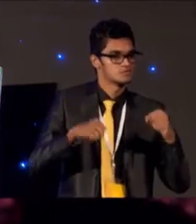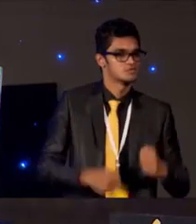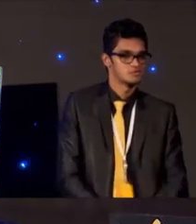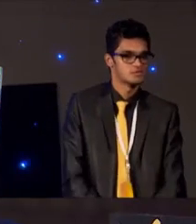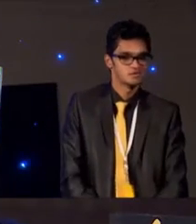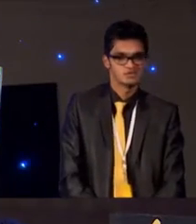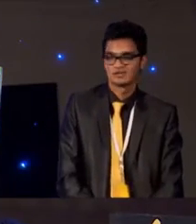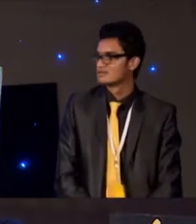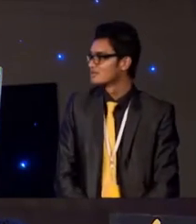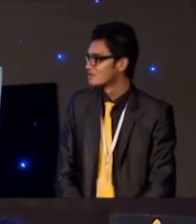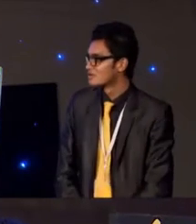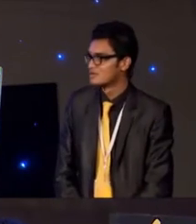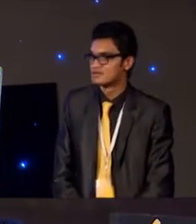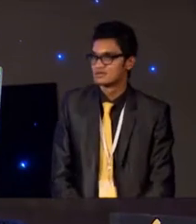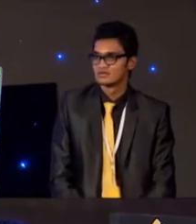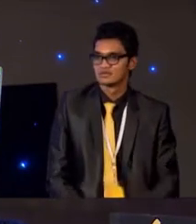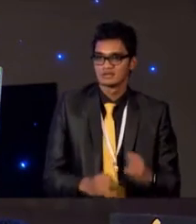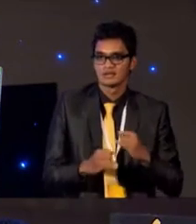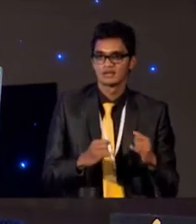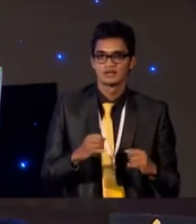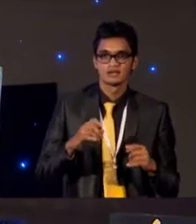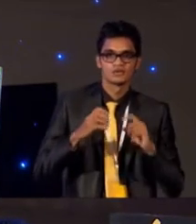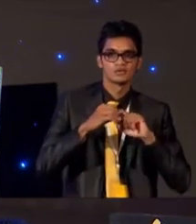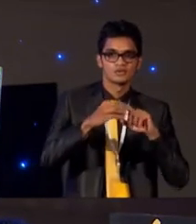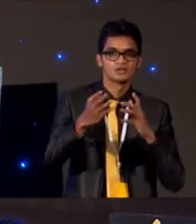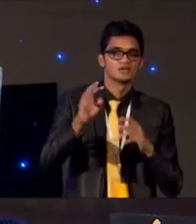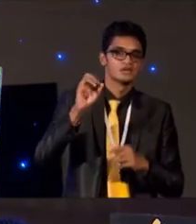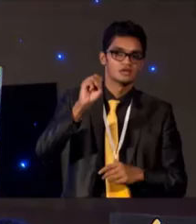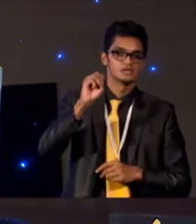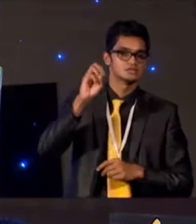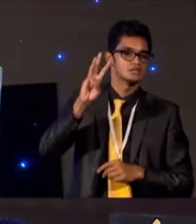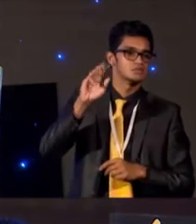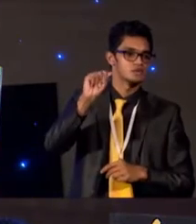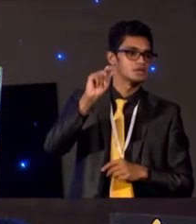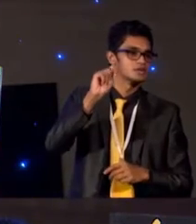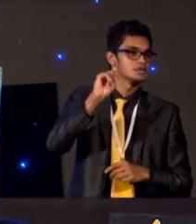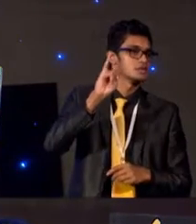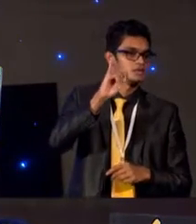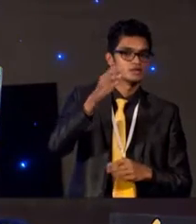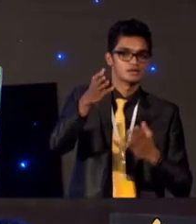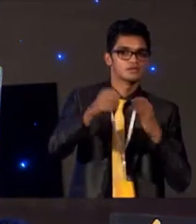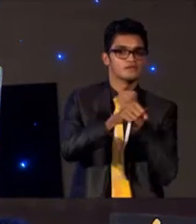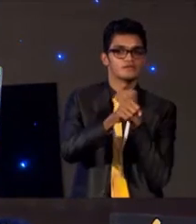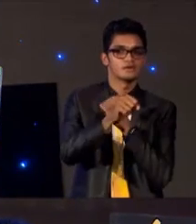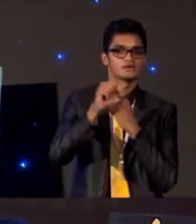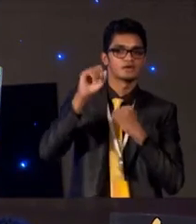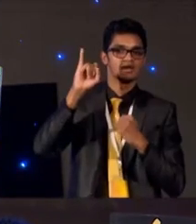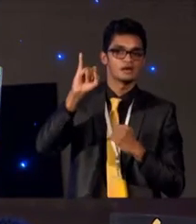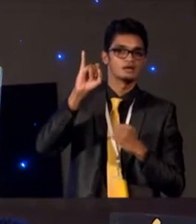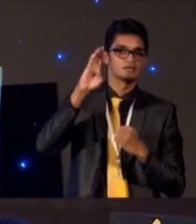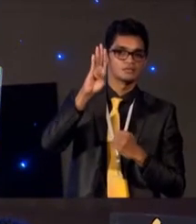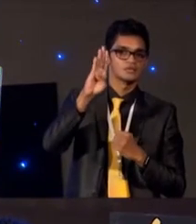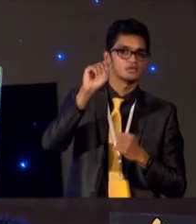pointing. And the last question will be here. Hi, my name is Swati. I work for IBM and I'm an alumnus of